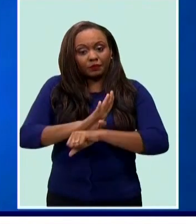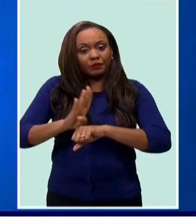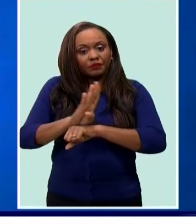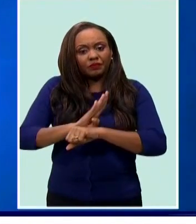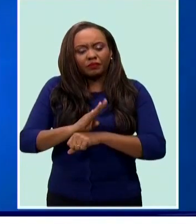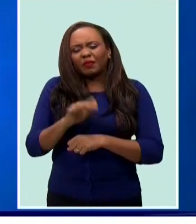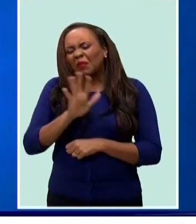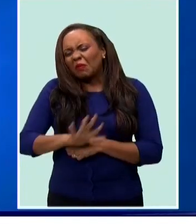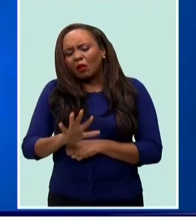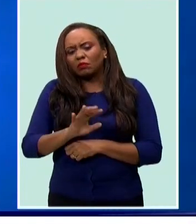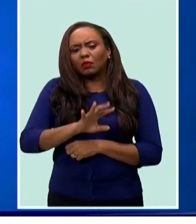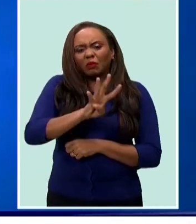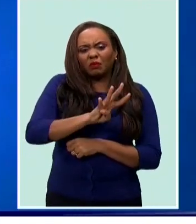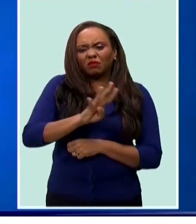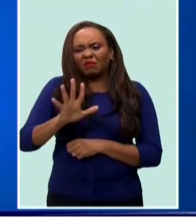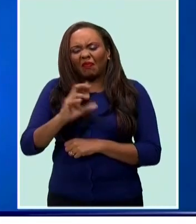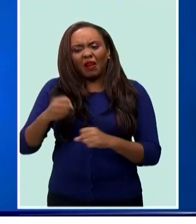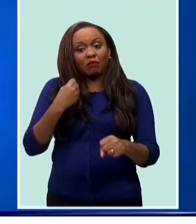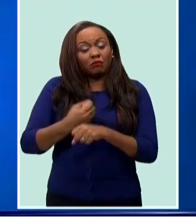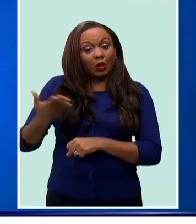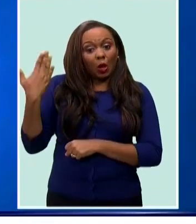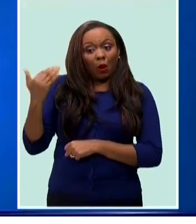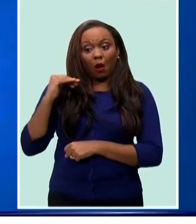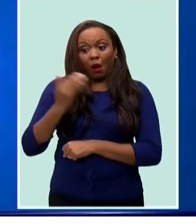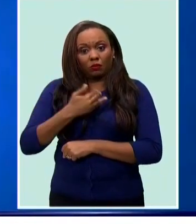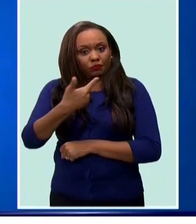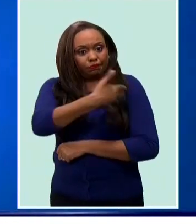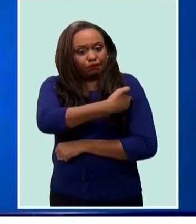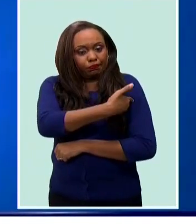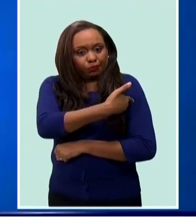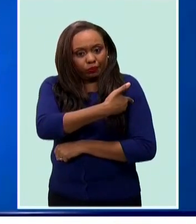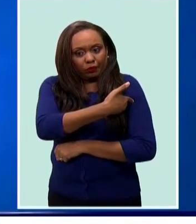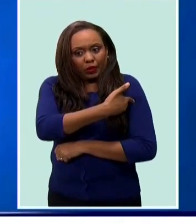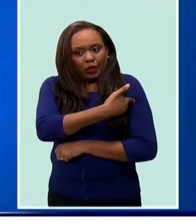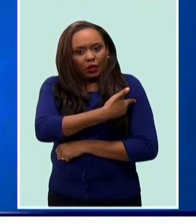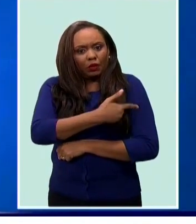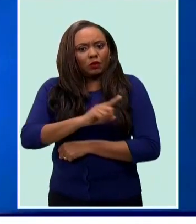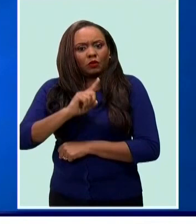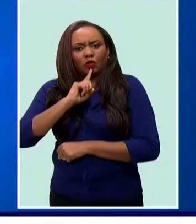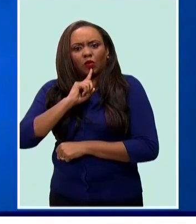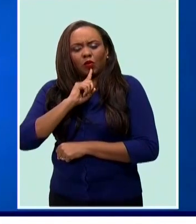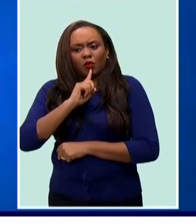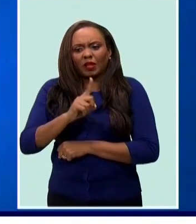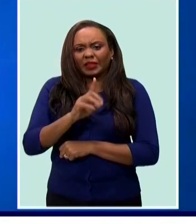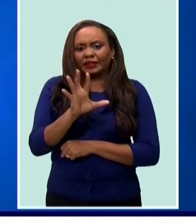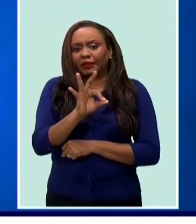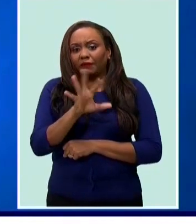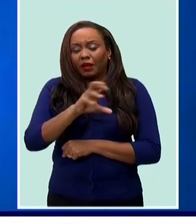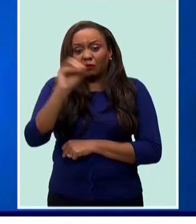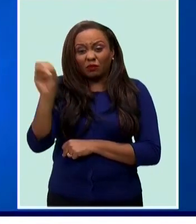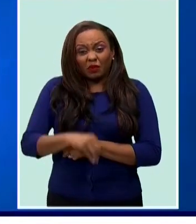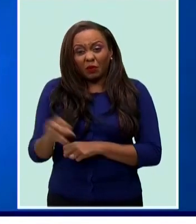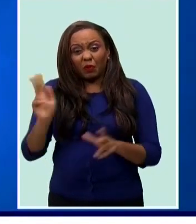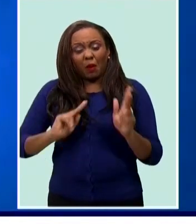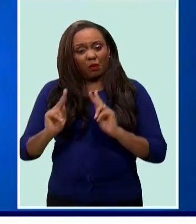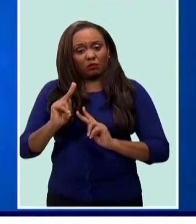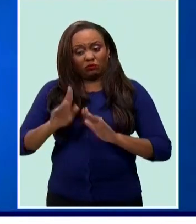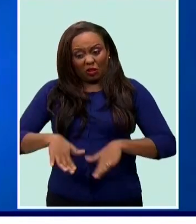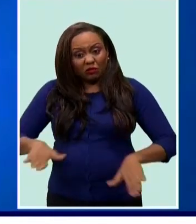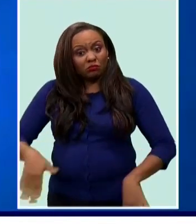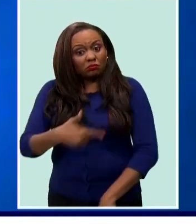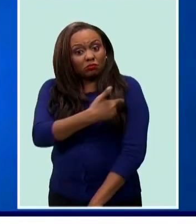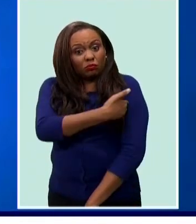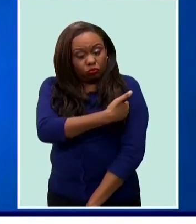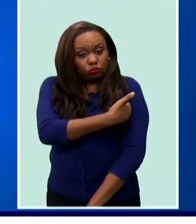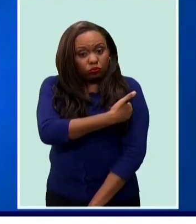about 4 or 5 years ago, our vaccination levels within the public were close to 95%.